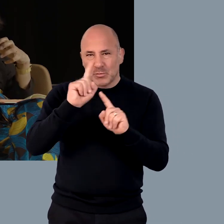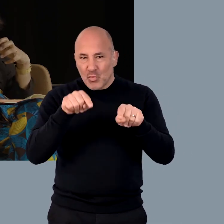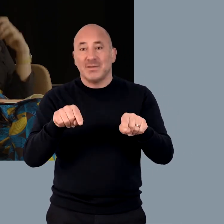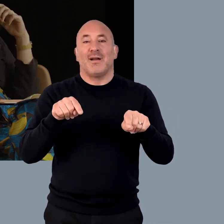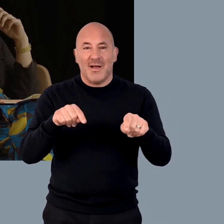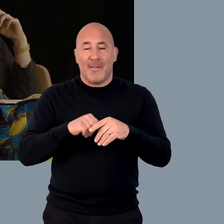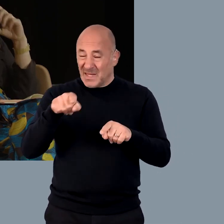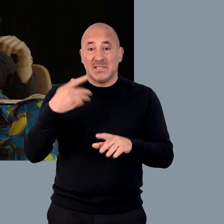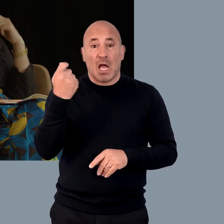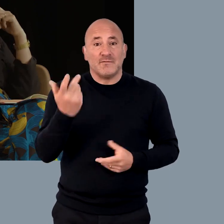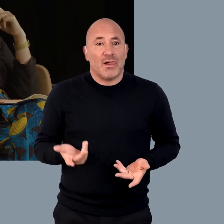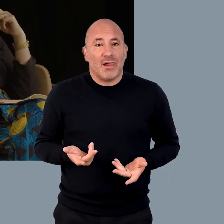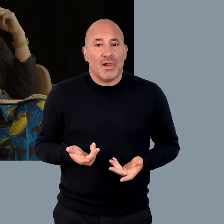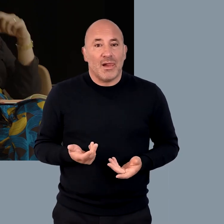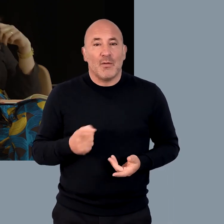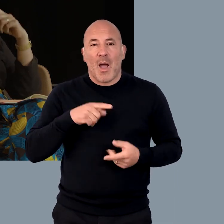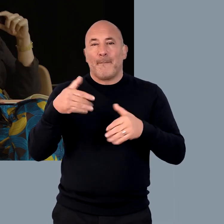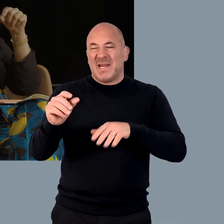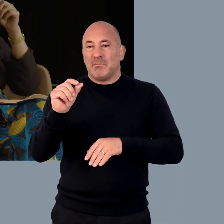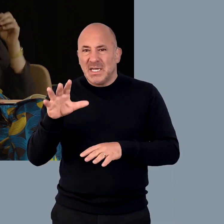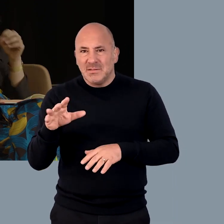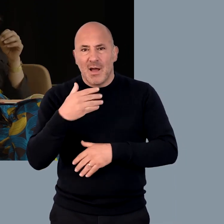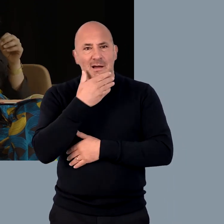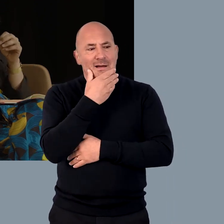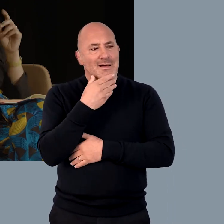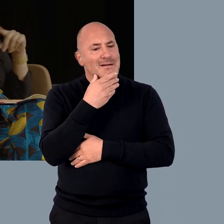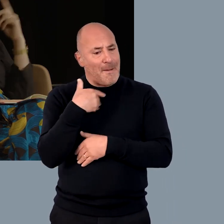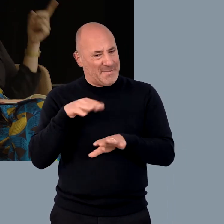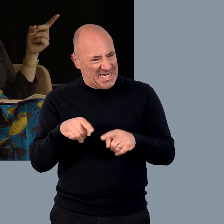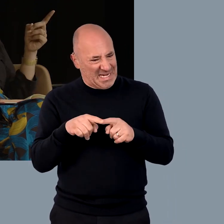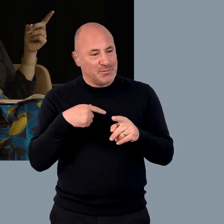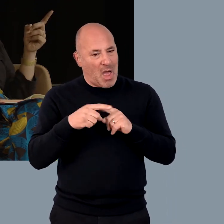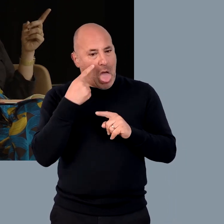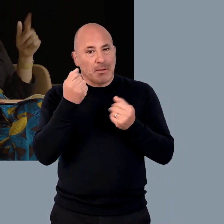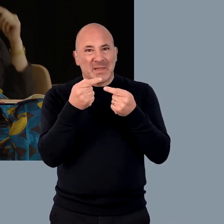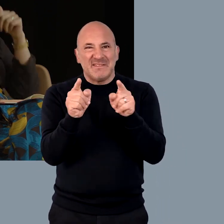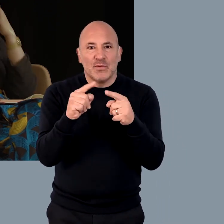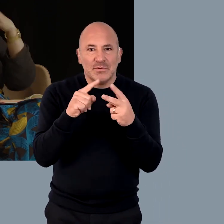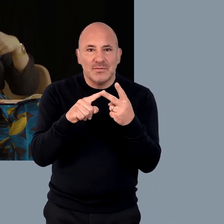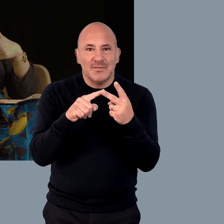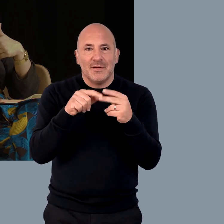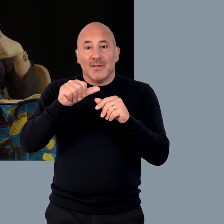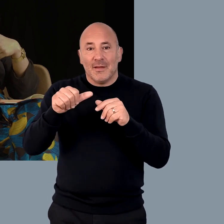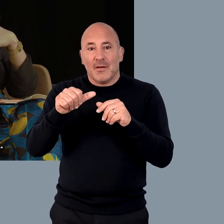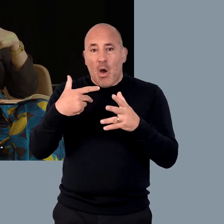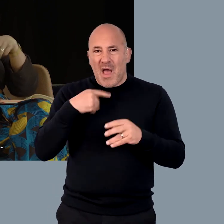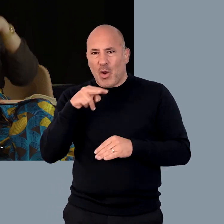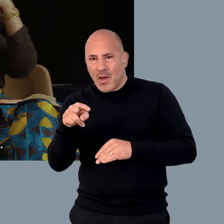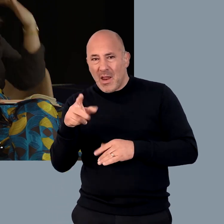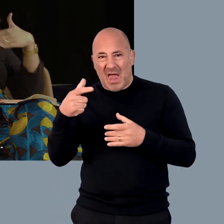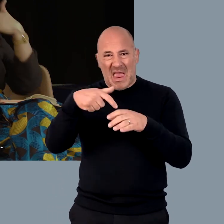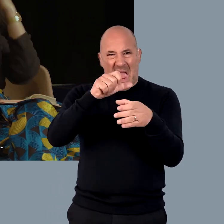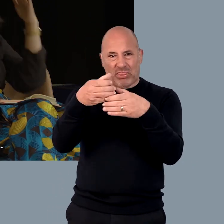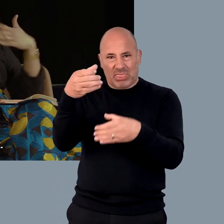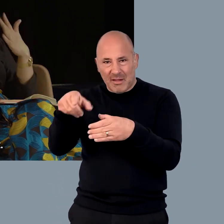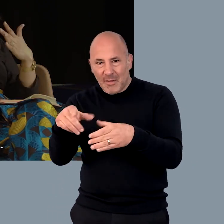their community. And that's what was successful, because then once they've done a little bit of that, they're like, oh, now we can do something else. Oh, actually, now we're going to look at, can we,